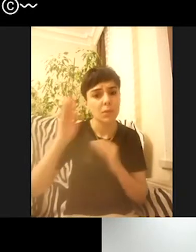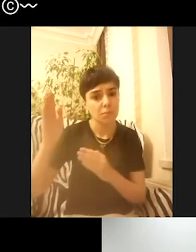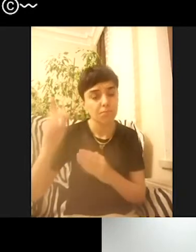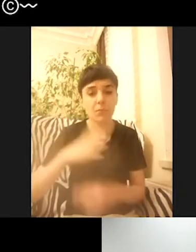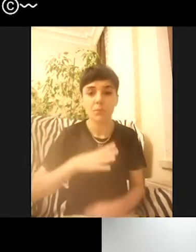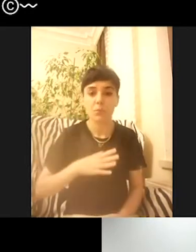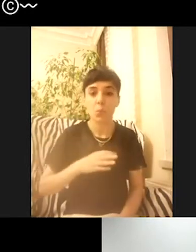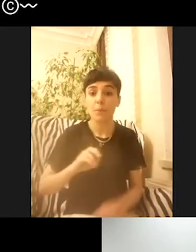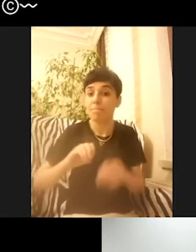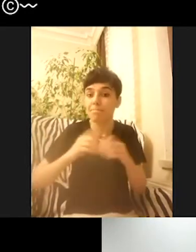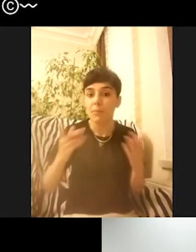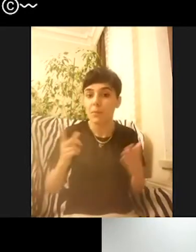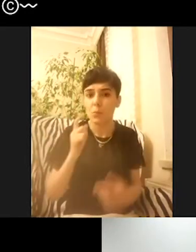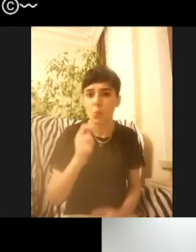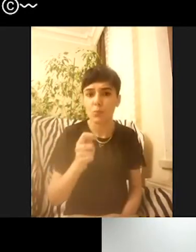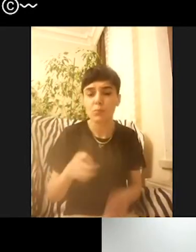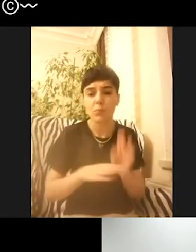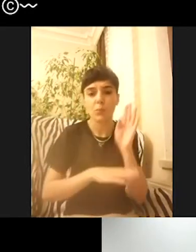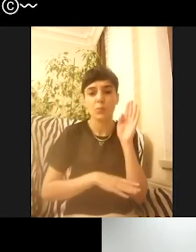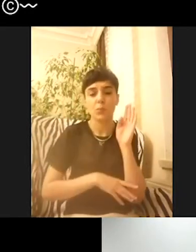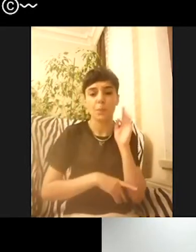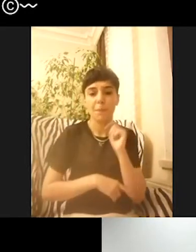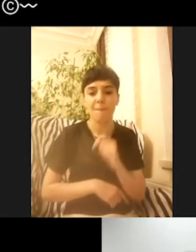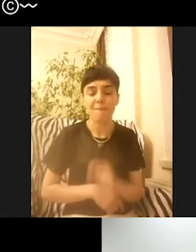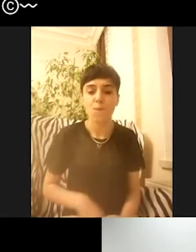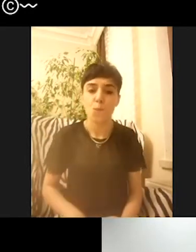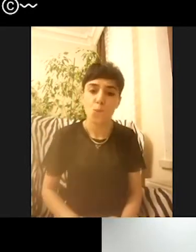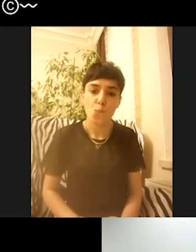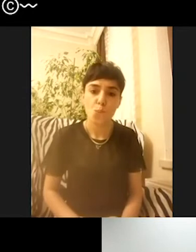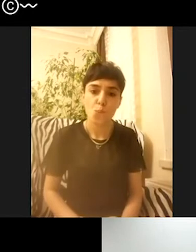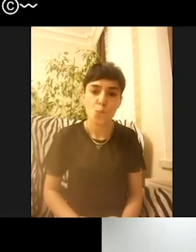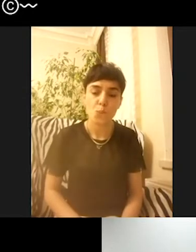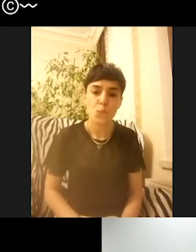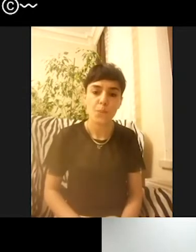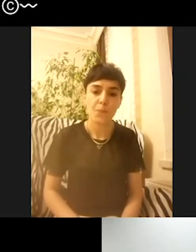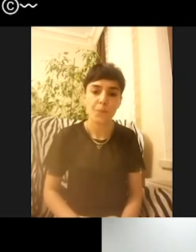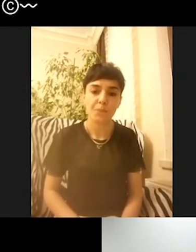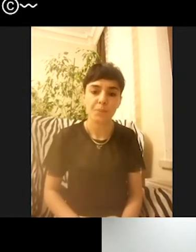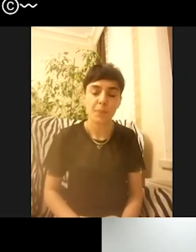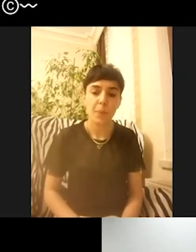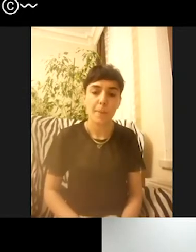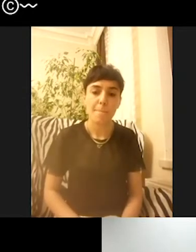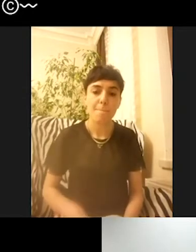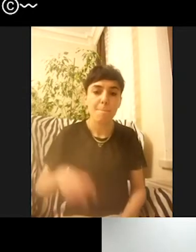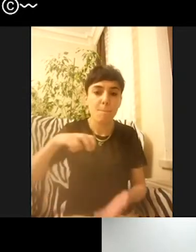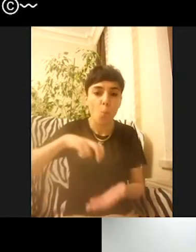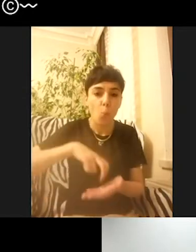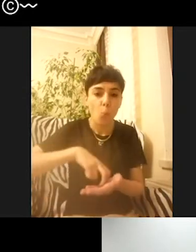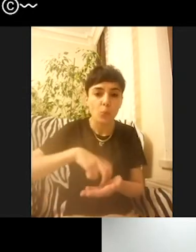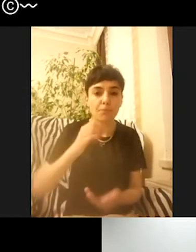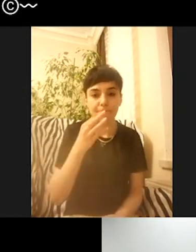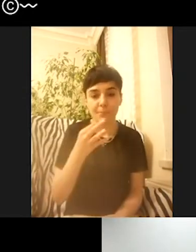area. So why don't we talk about the whole package that we need to have? A package of